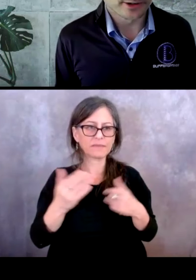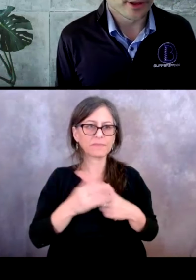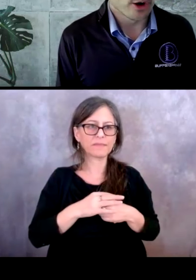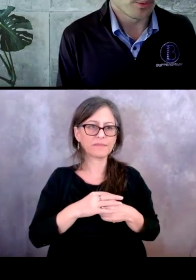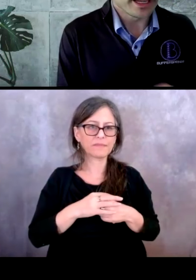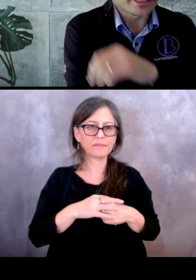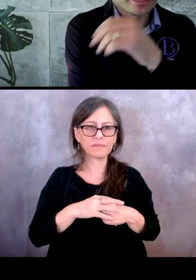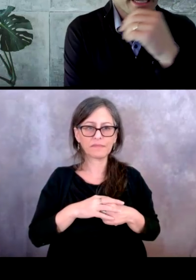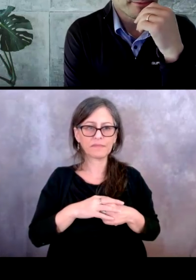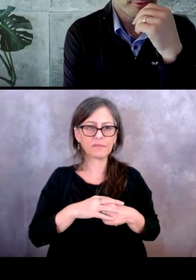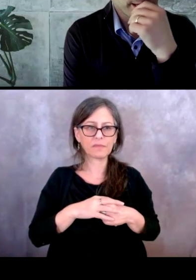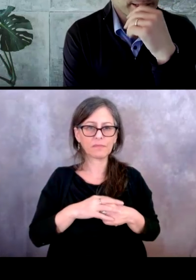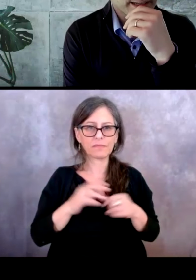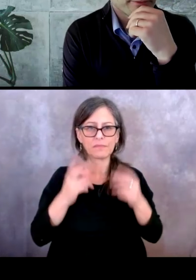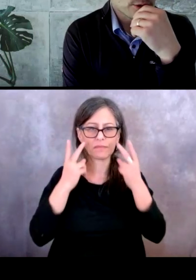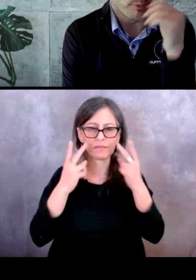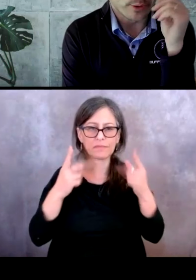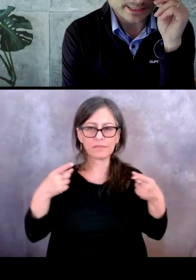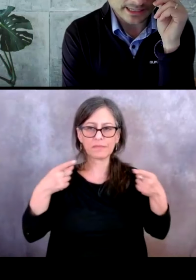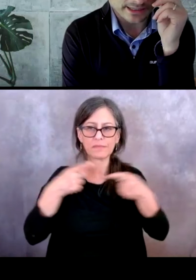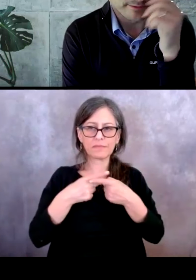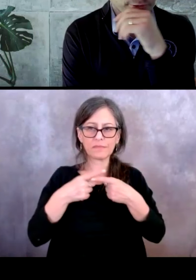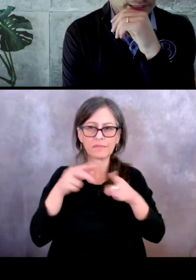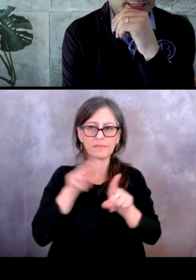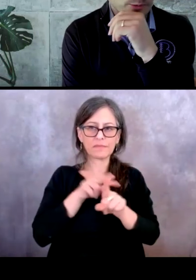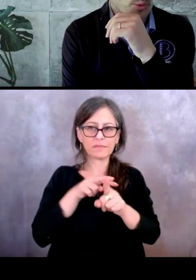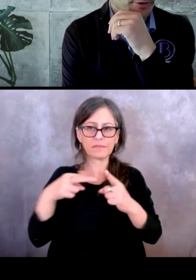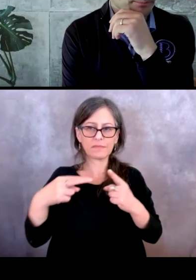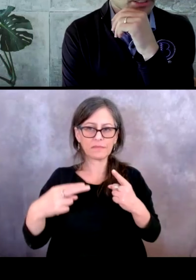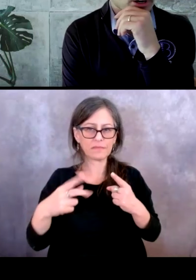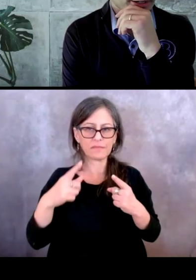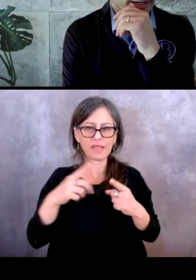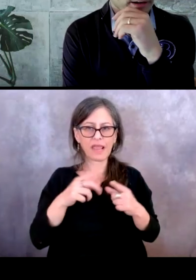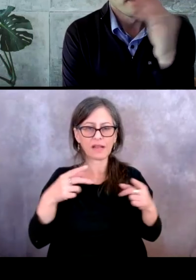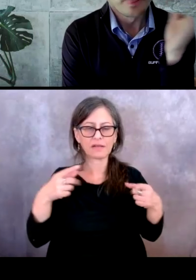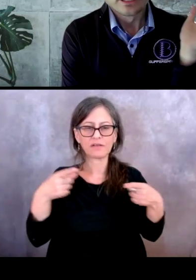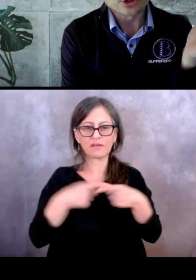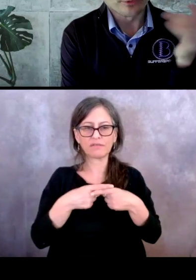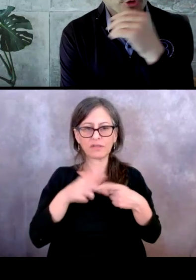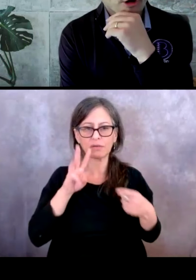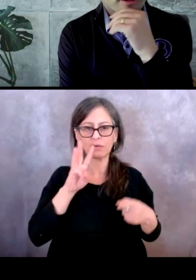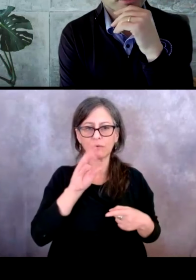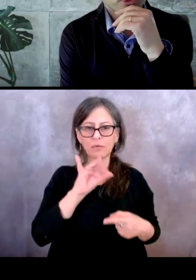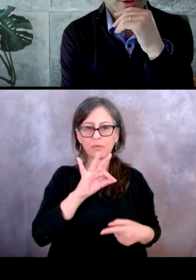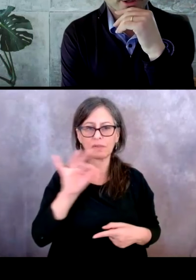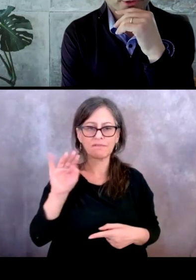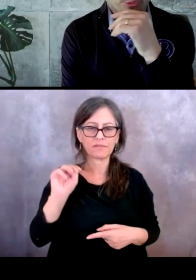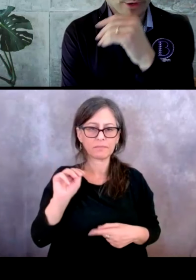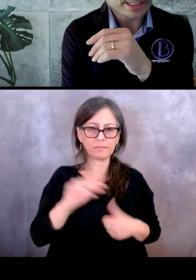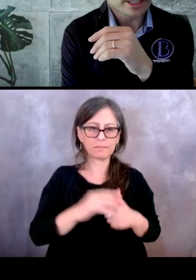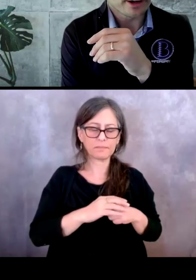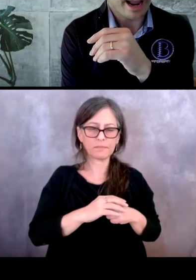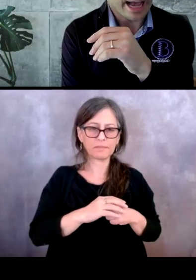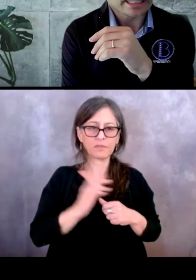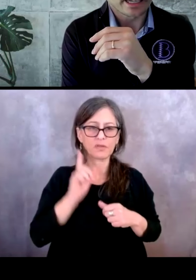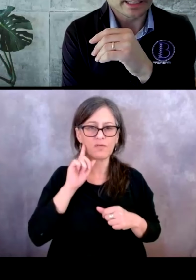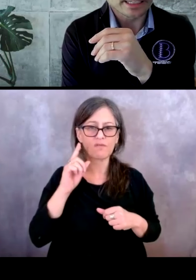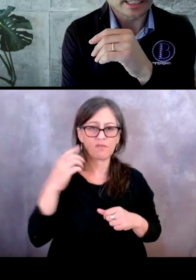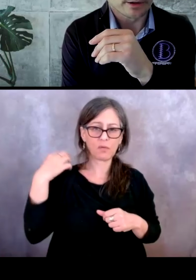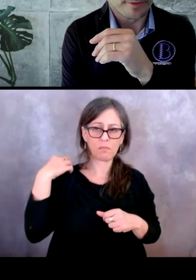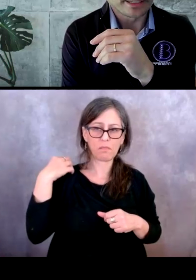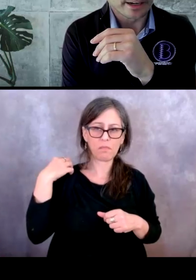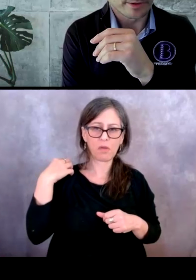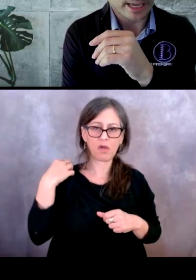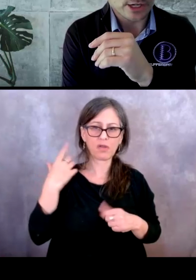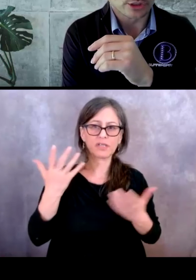see on here, though, we can see conflicting viewpoints and conflicting WIFMs on here. So for our employer, the reason they're asking us